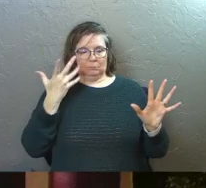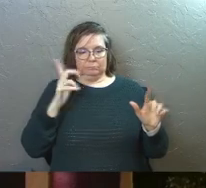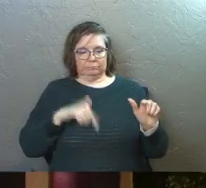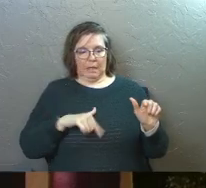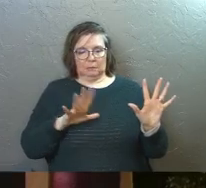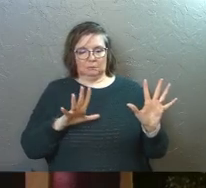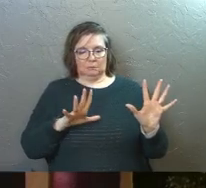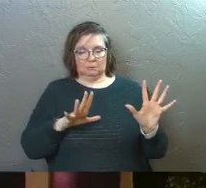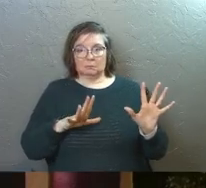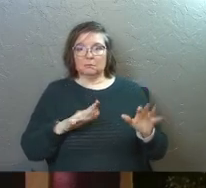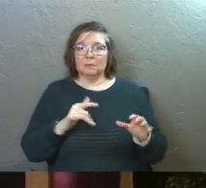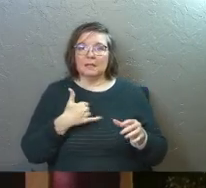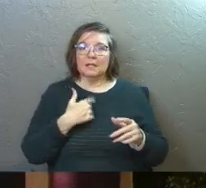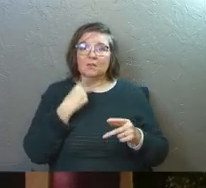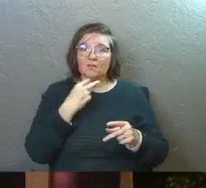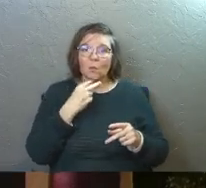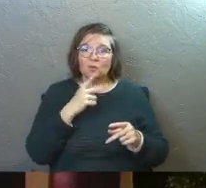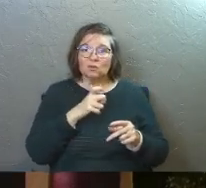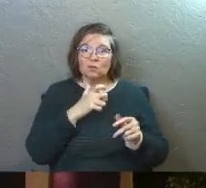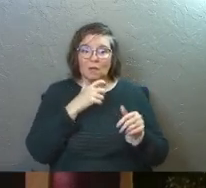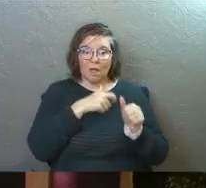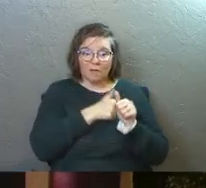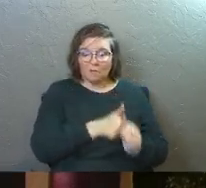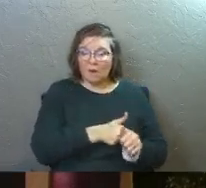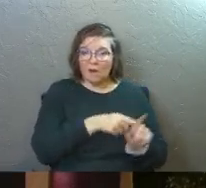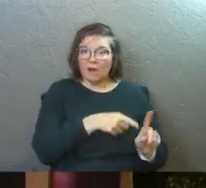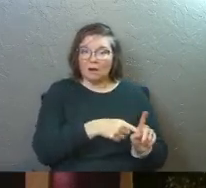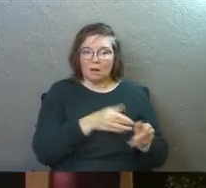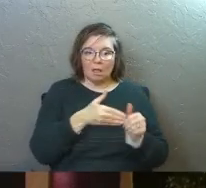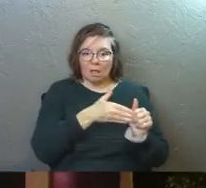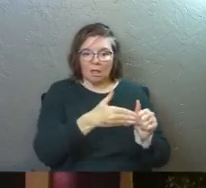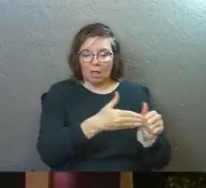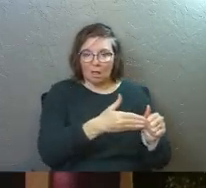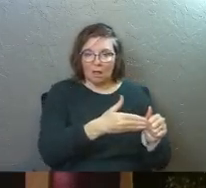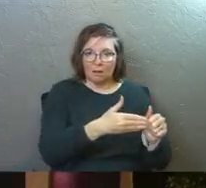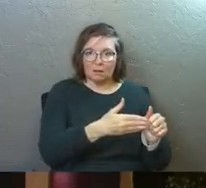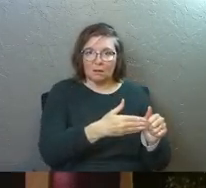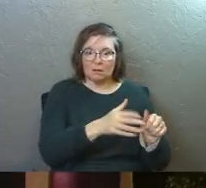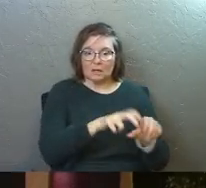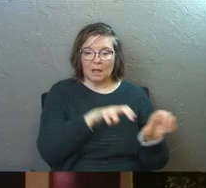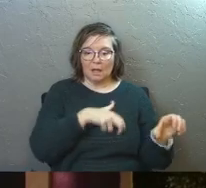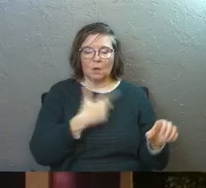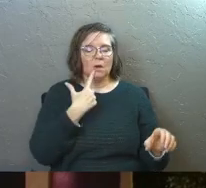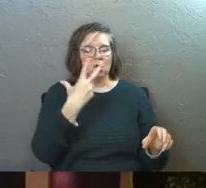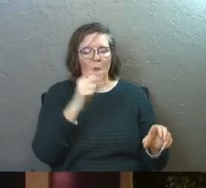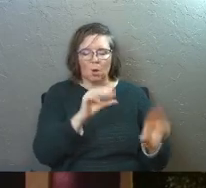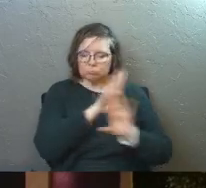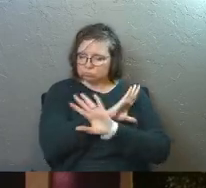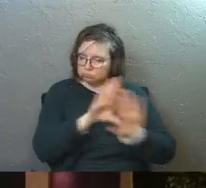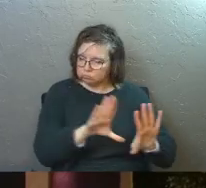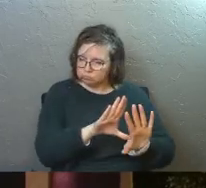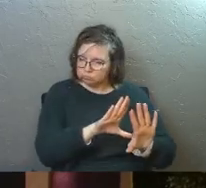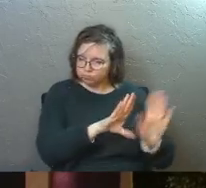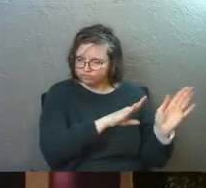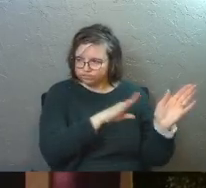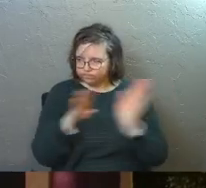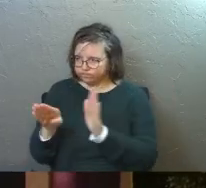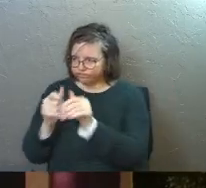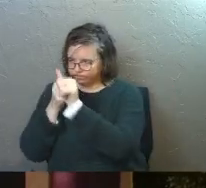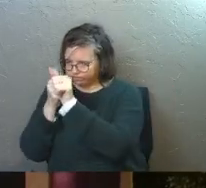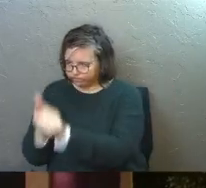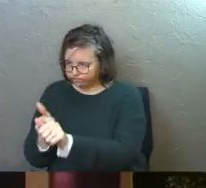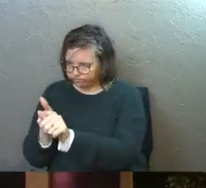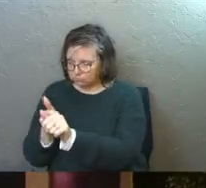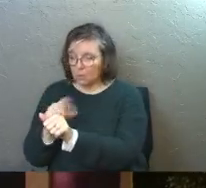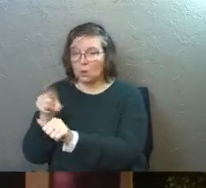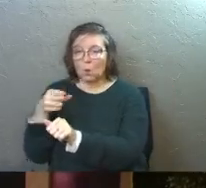on and what is best for you. That it is the voice you should listen to. It is the guide that you should follow. And we have to say no to those things because the only voice, the only